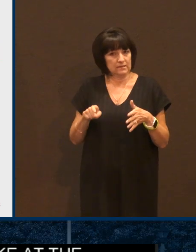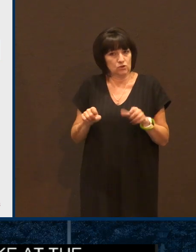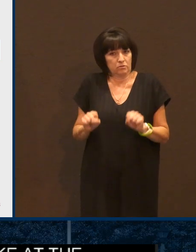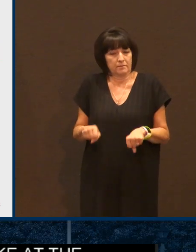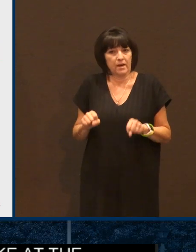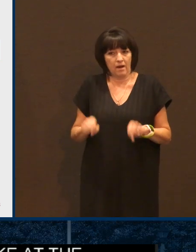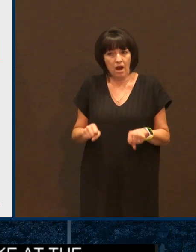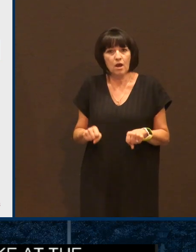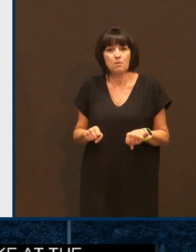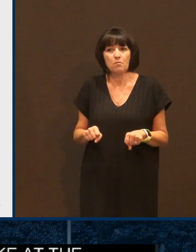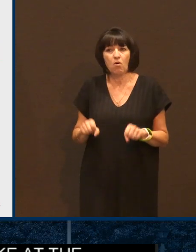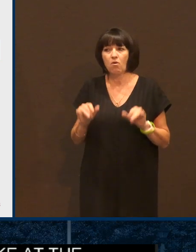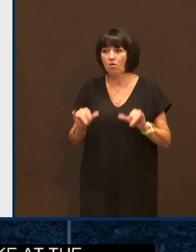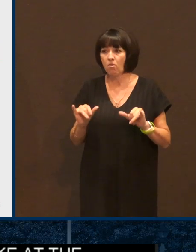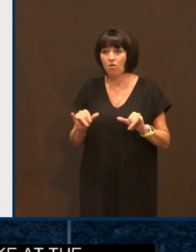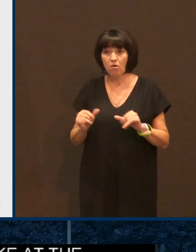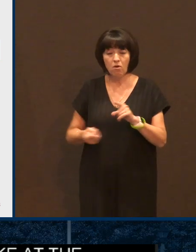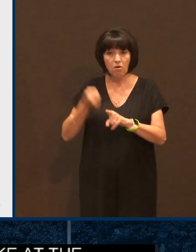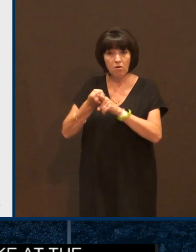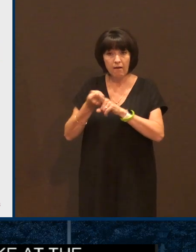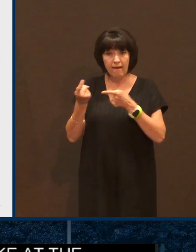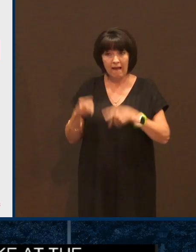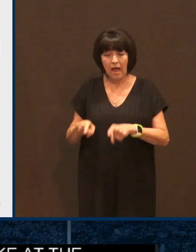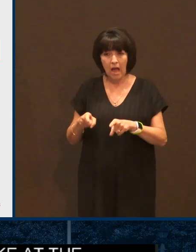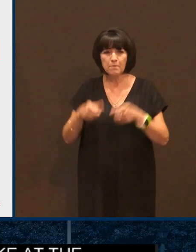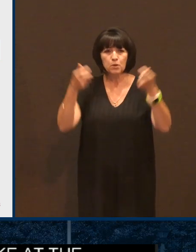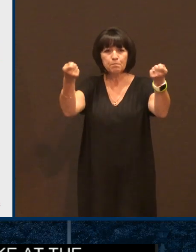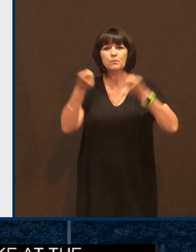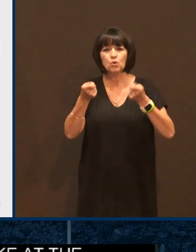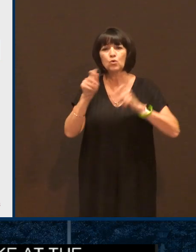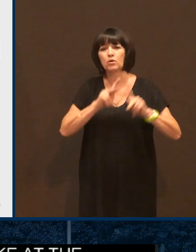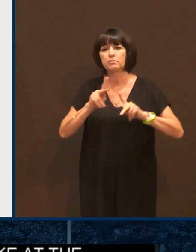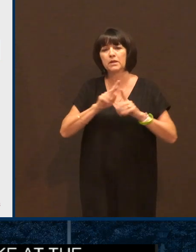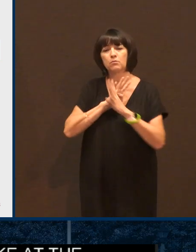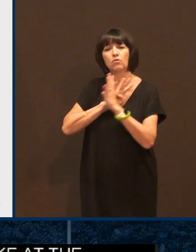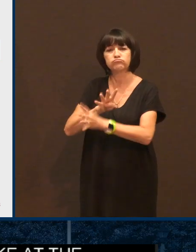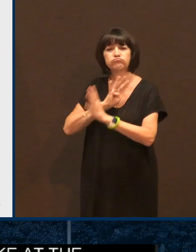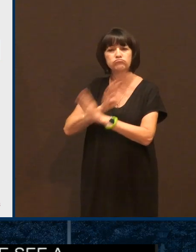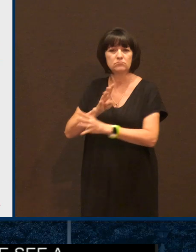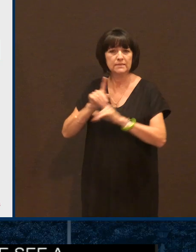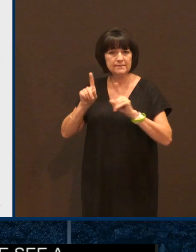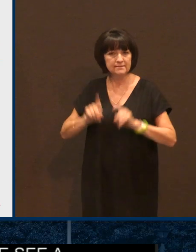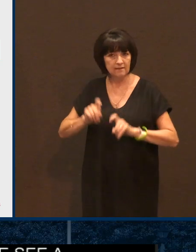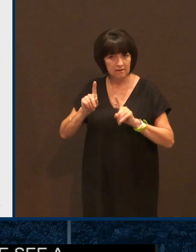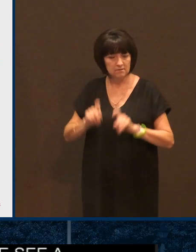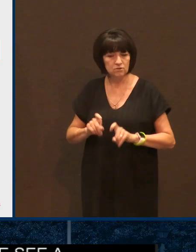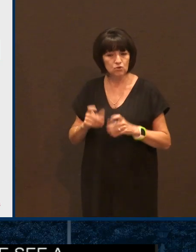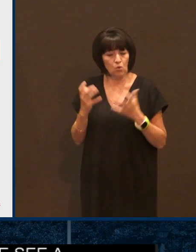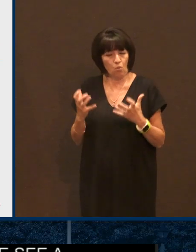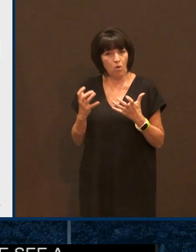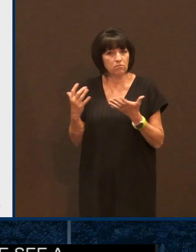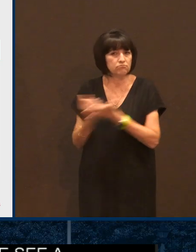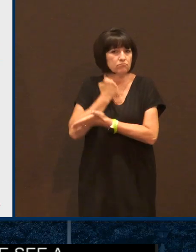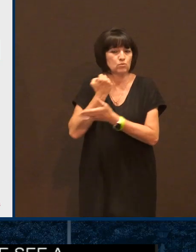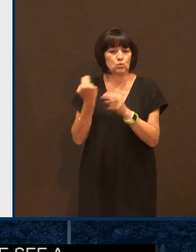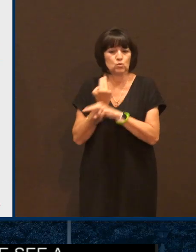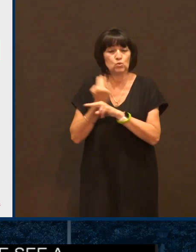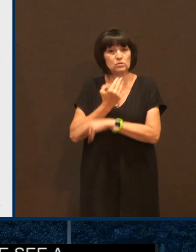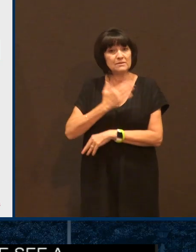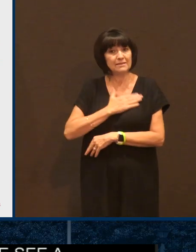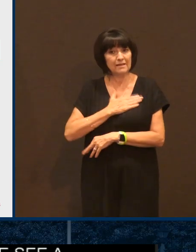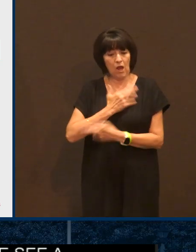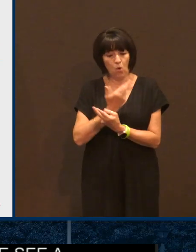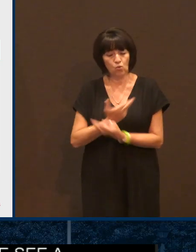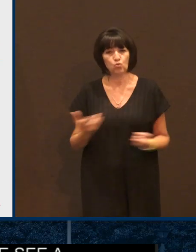partners to respond and test. But also sustainability is key in our thinking. We want to use our resources as wisely